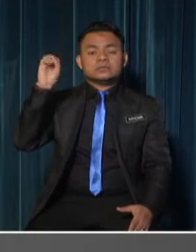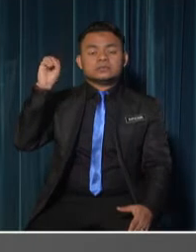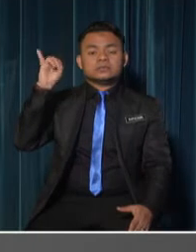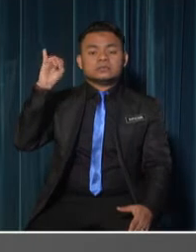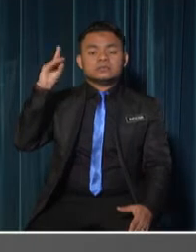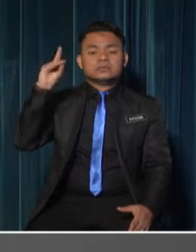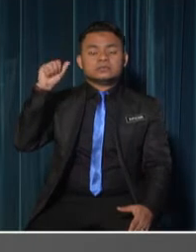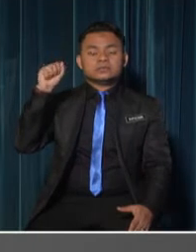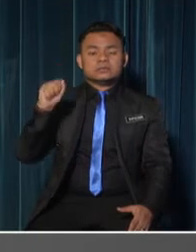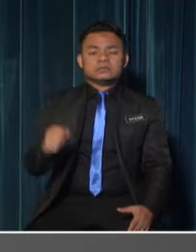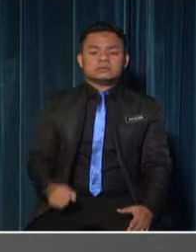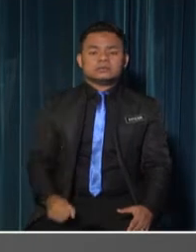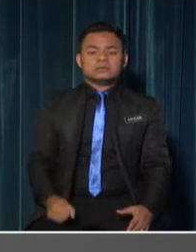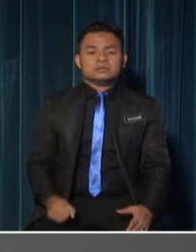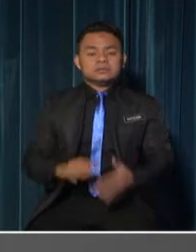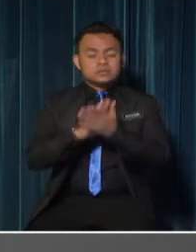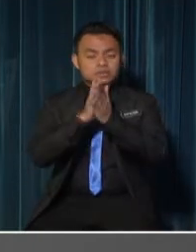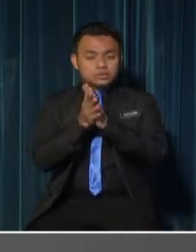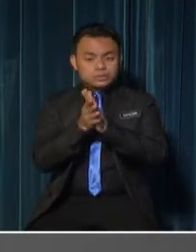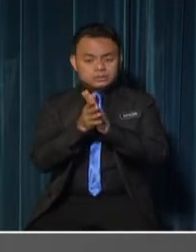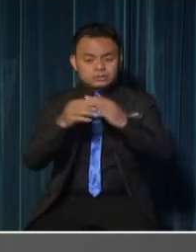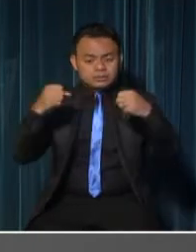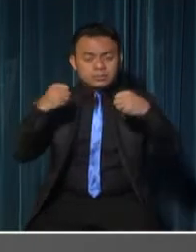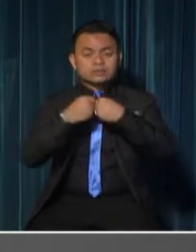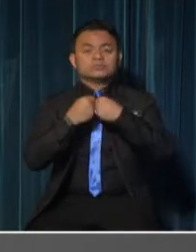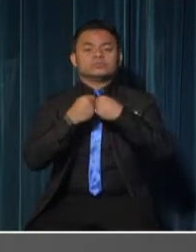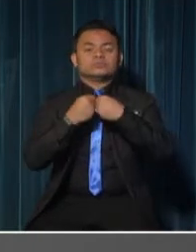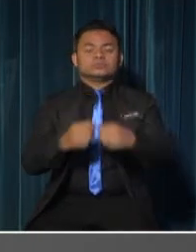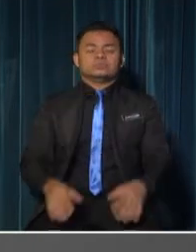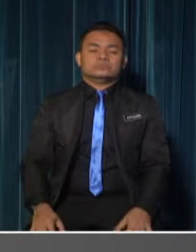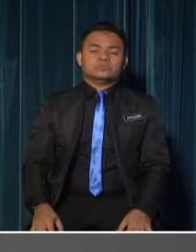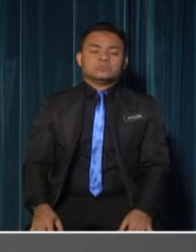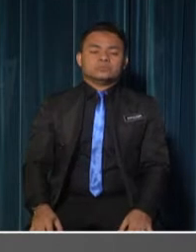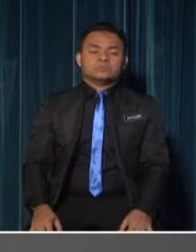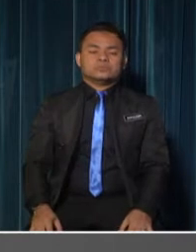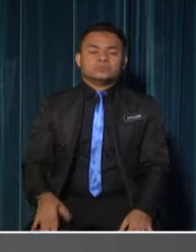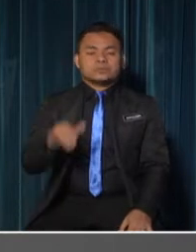outer space known as meteoroids.